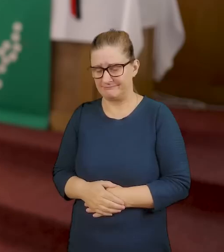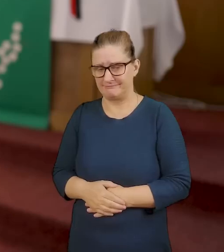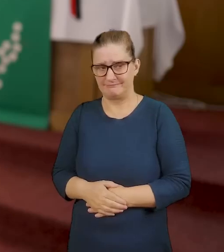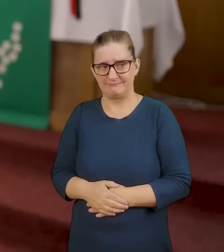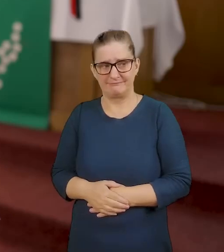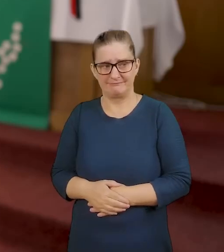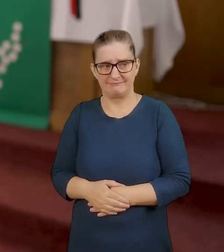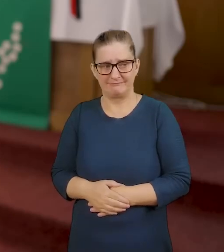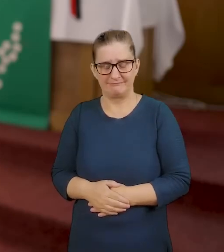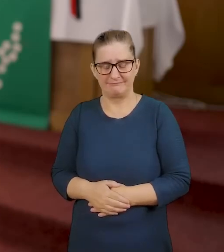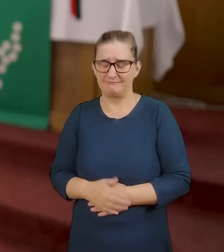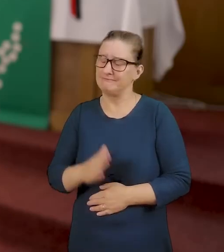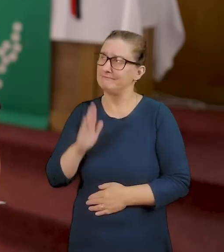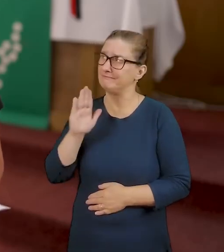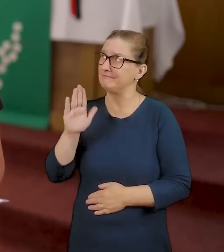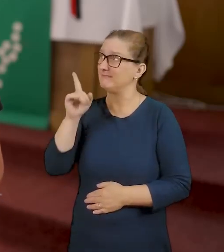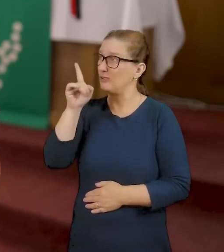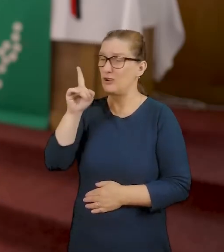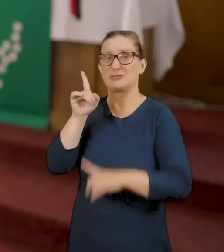Nigeria.